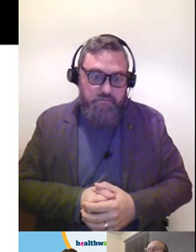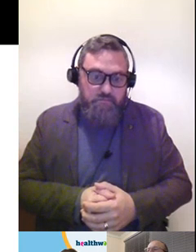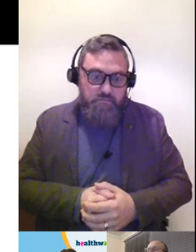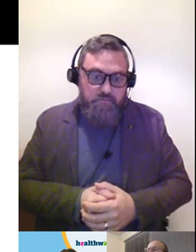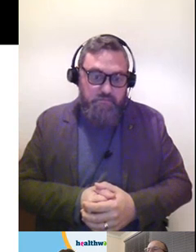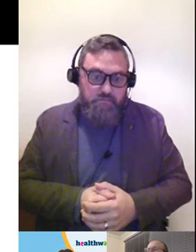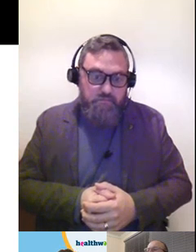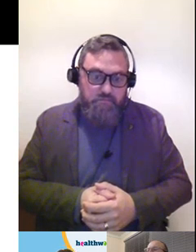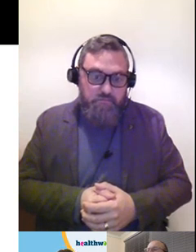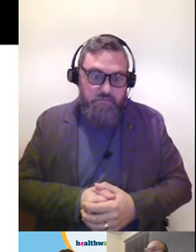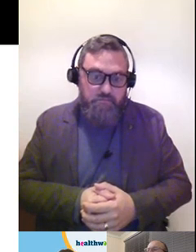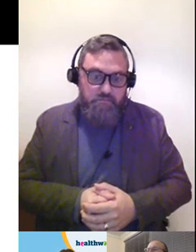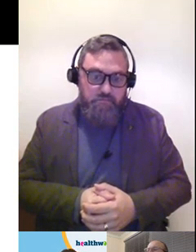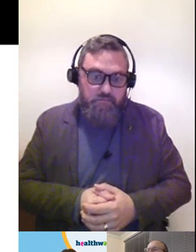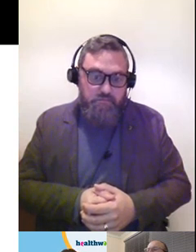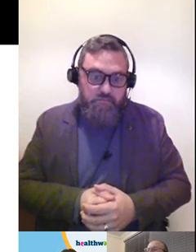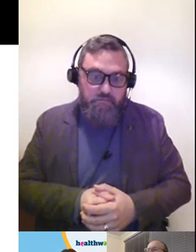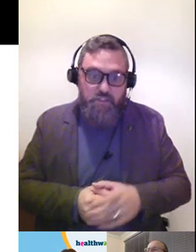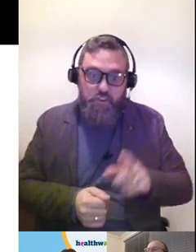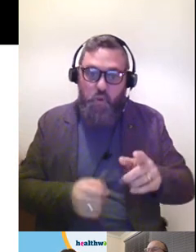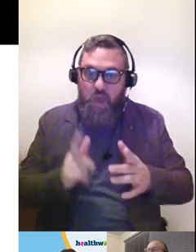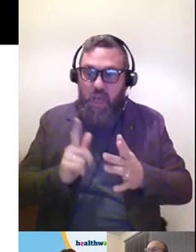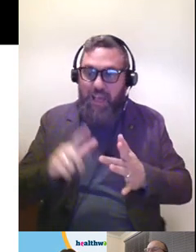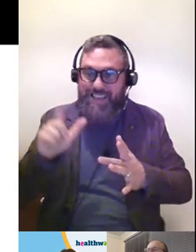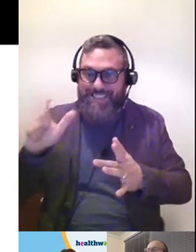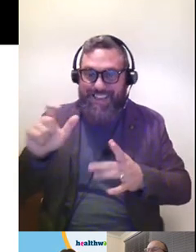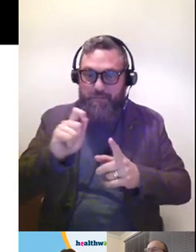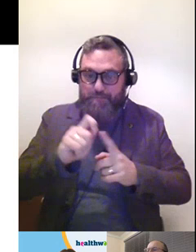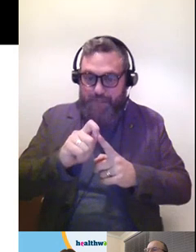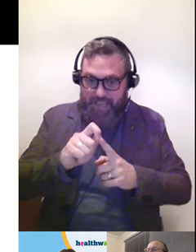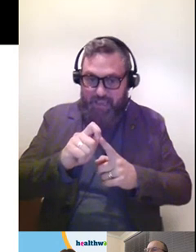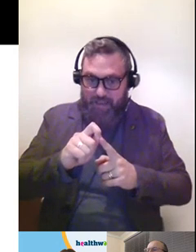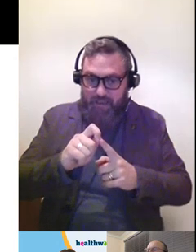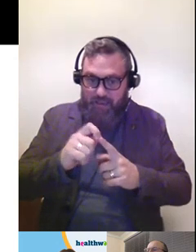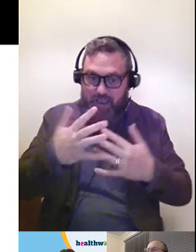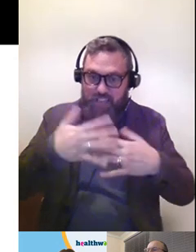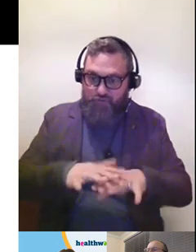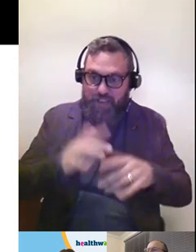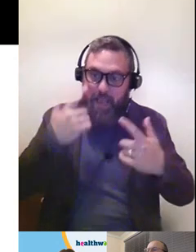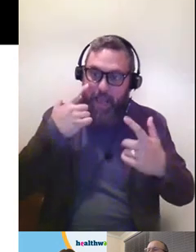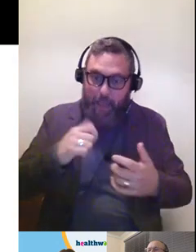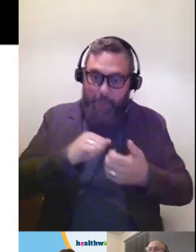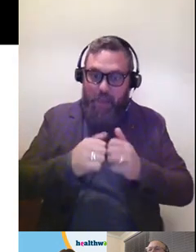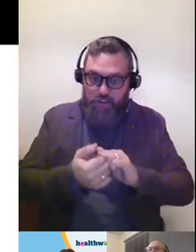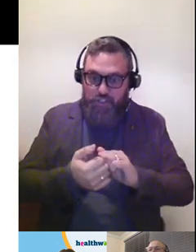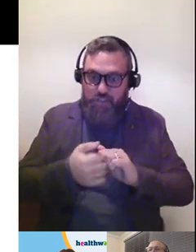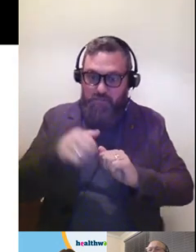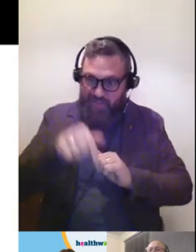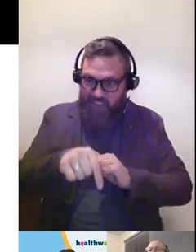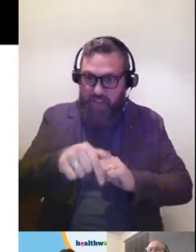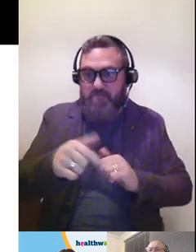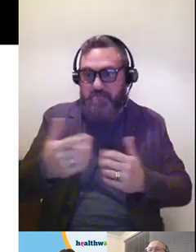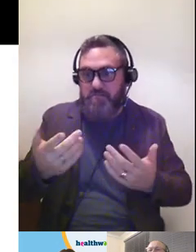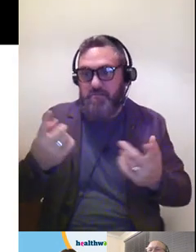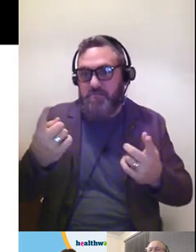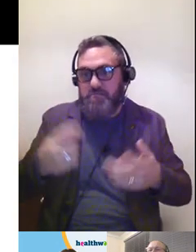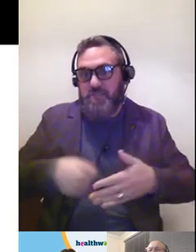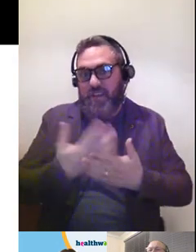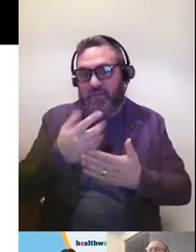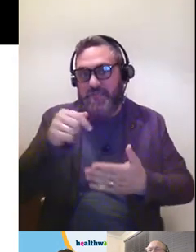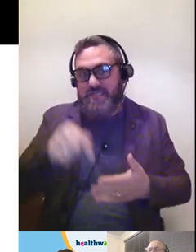And this is something that the Integrated Care Partnership is responsible for developing. Next slide, please.